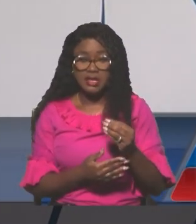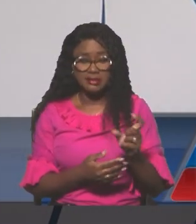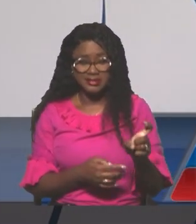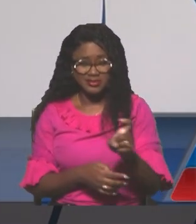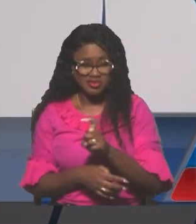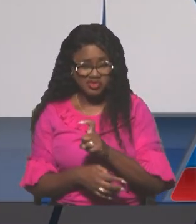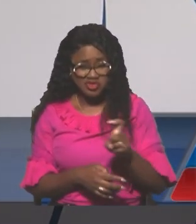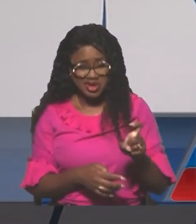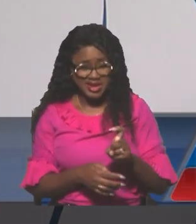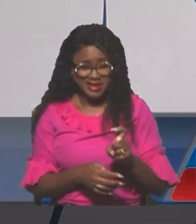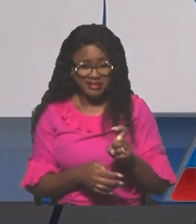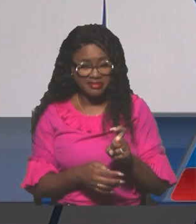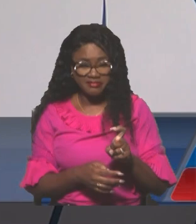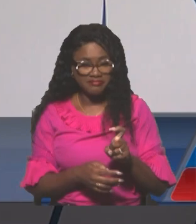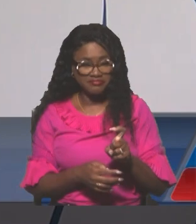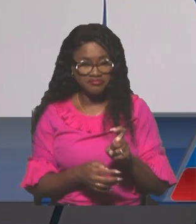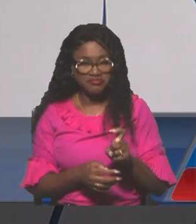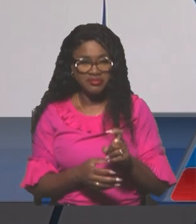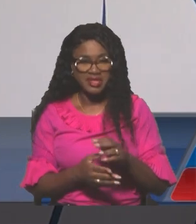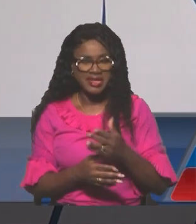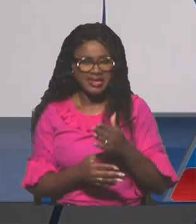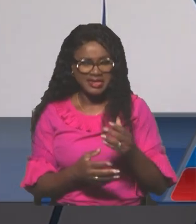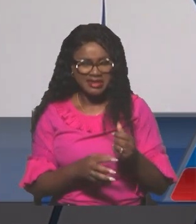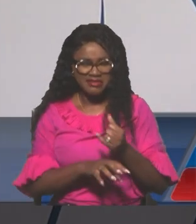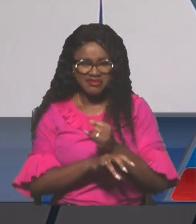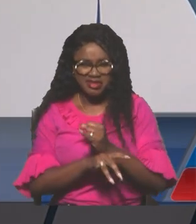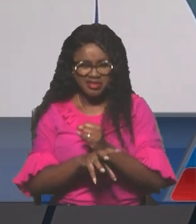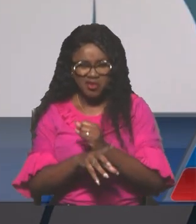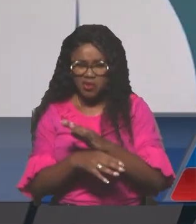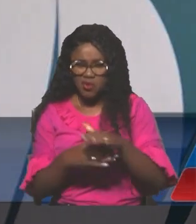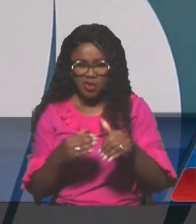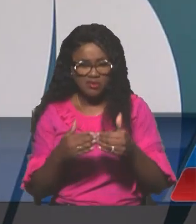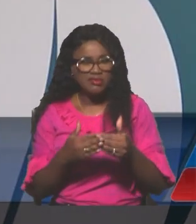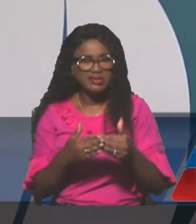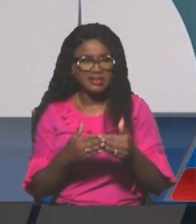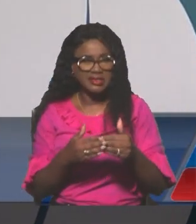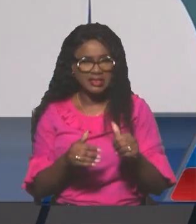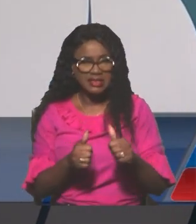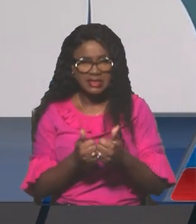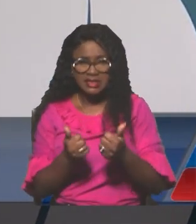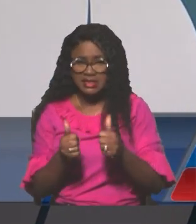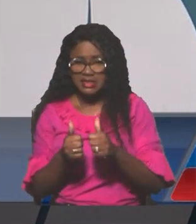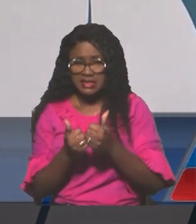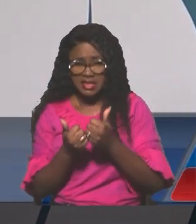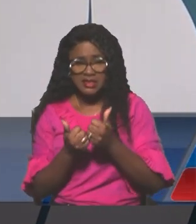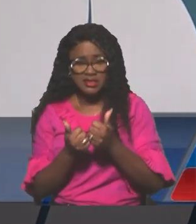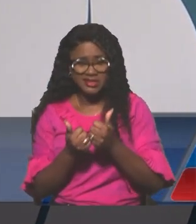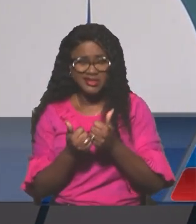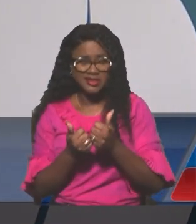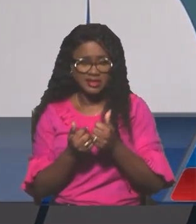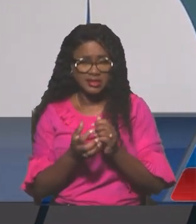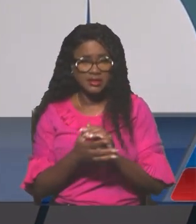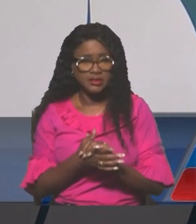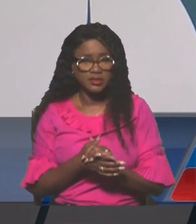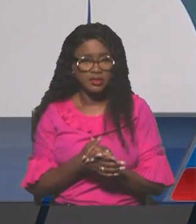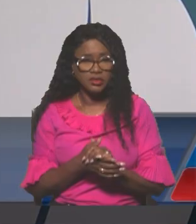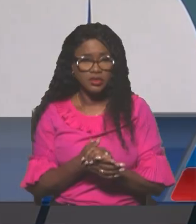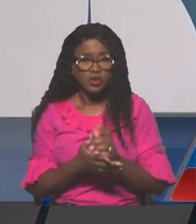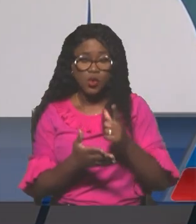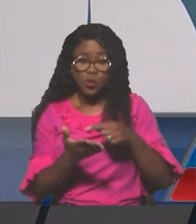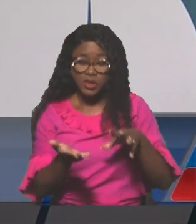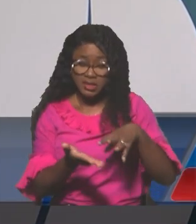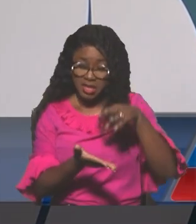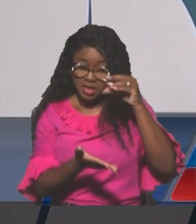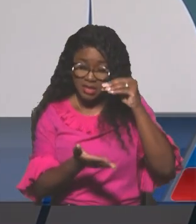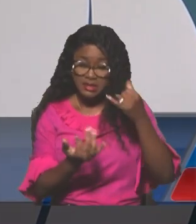pesticide and mites and trips and these things. Would have been experiencing those things, and what I would have learned here